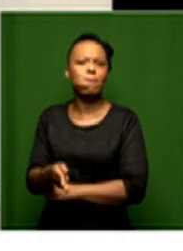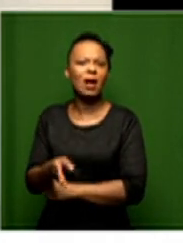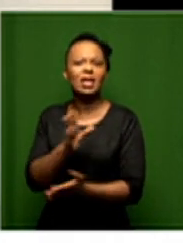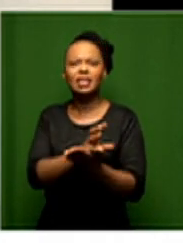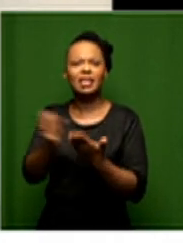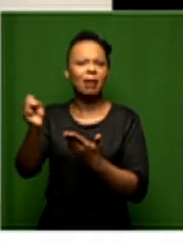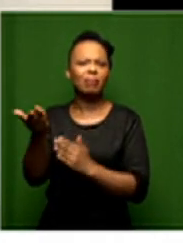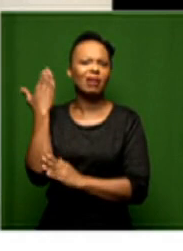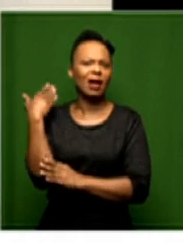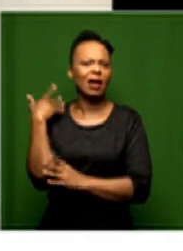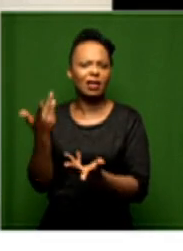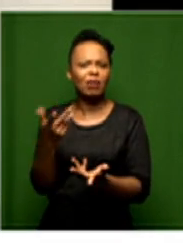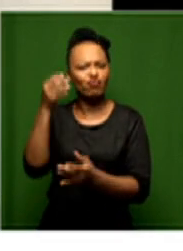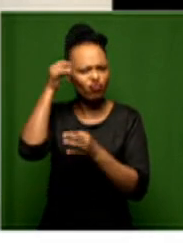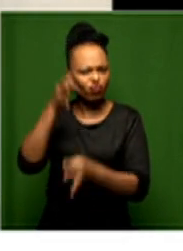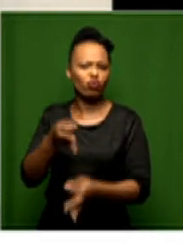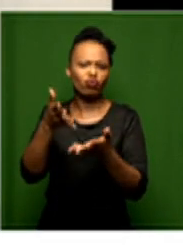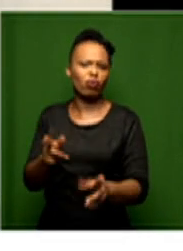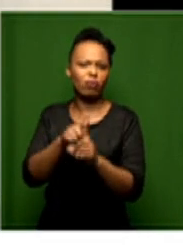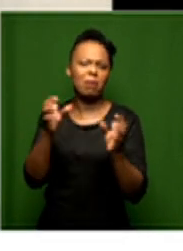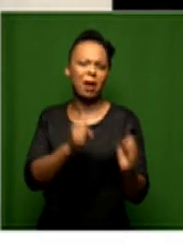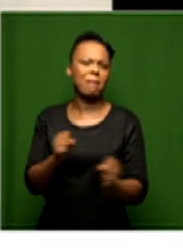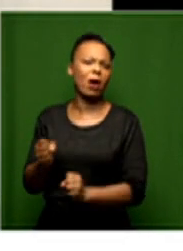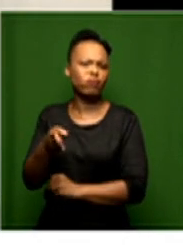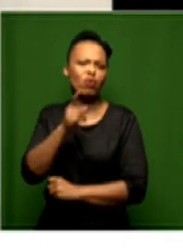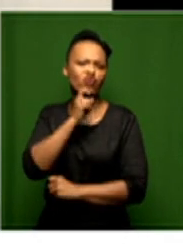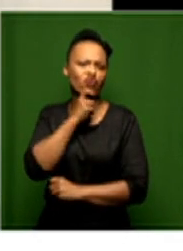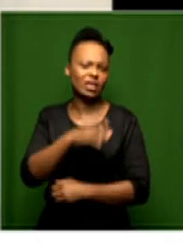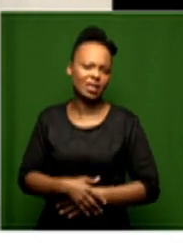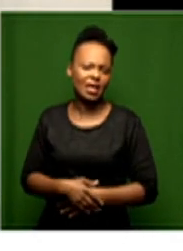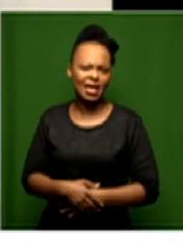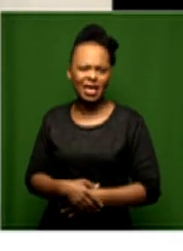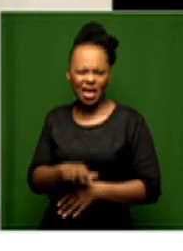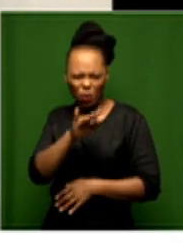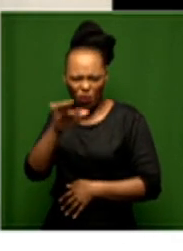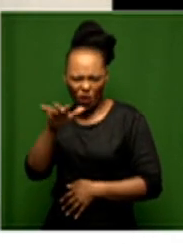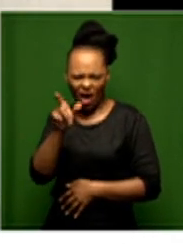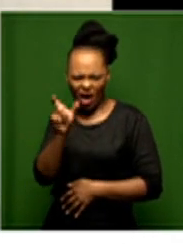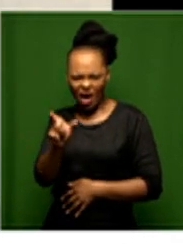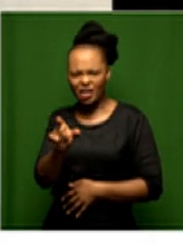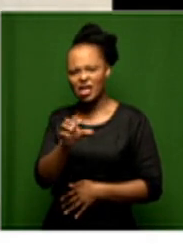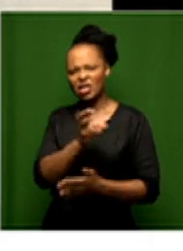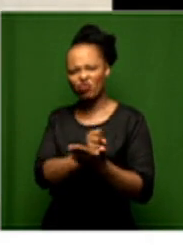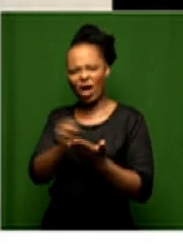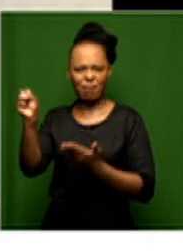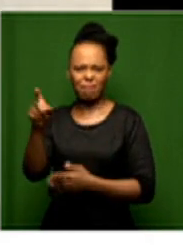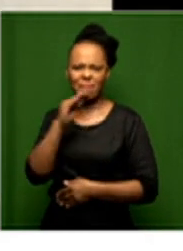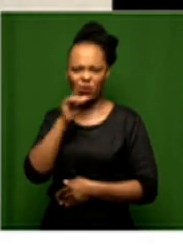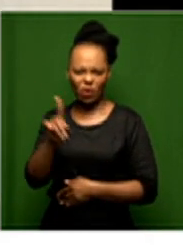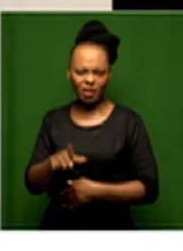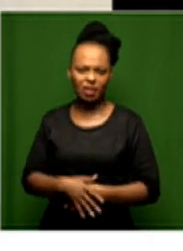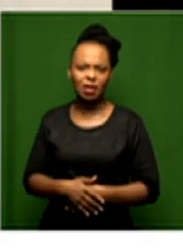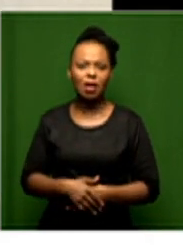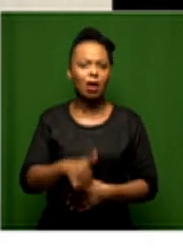it's just a different plan. Talk to us what you mean by scrapping these taxis. When we